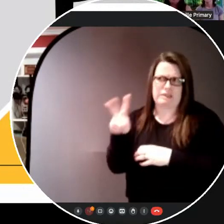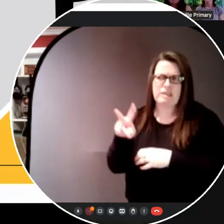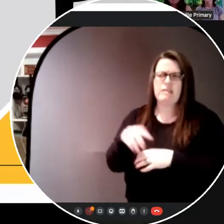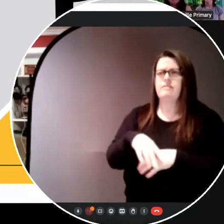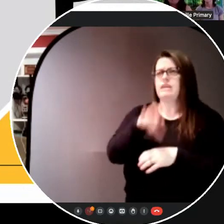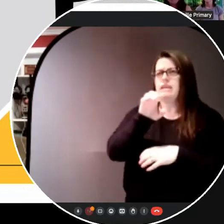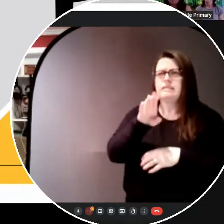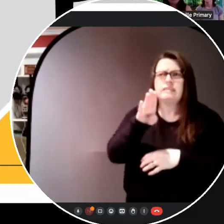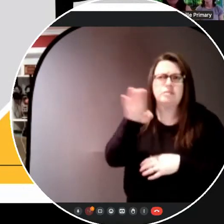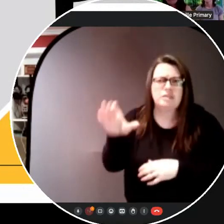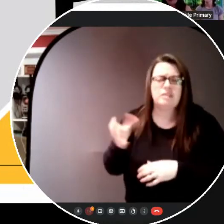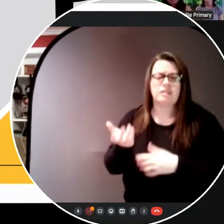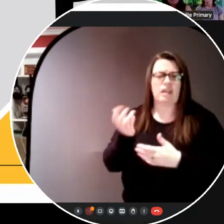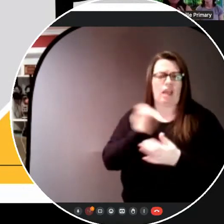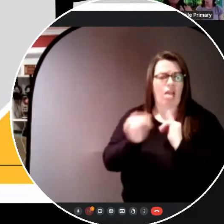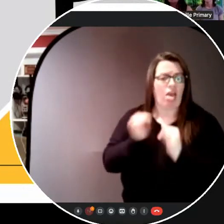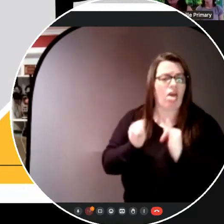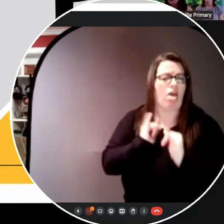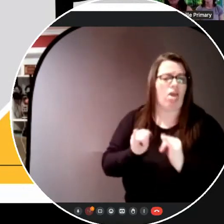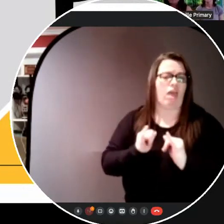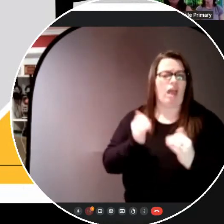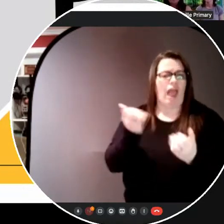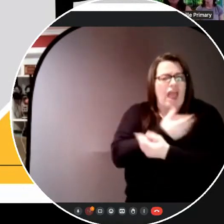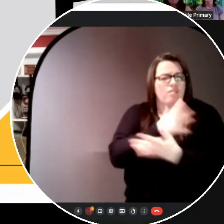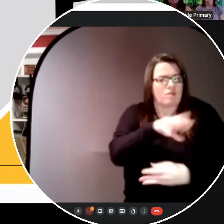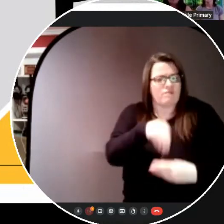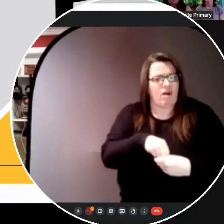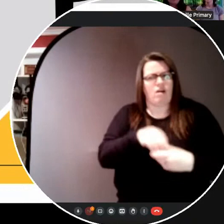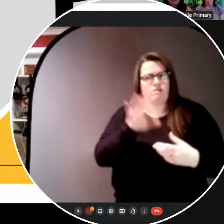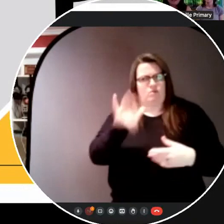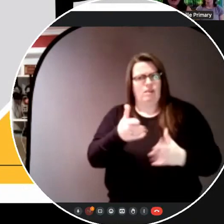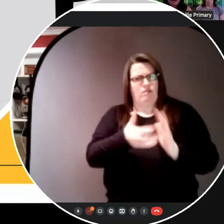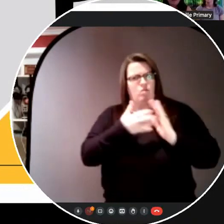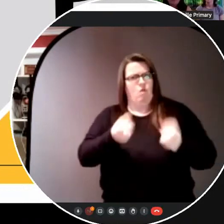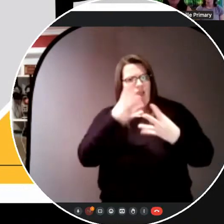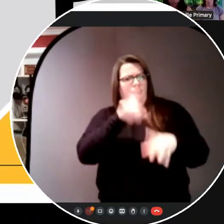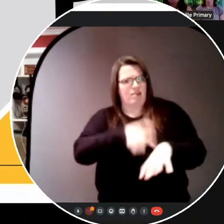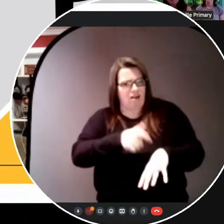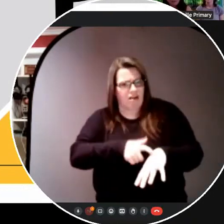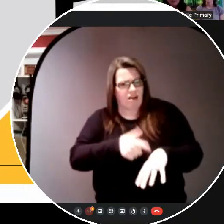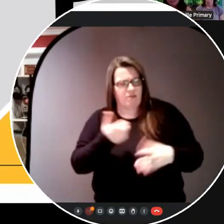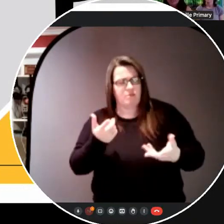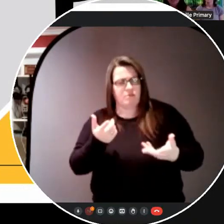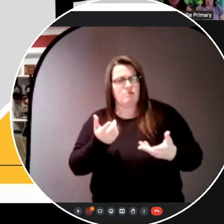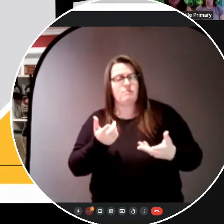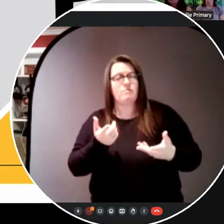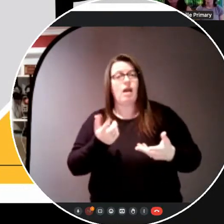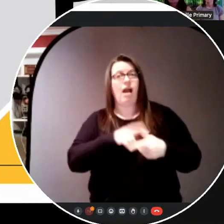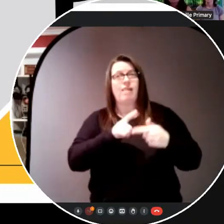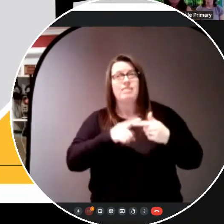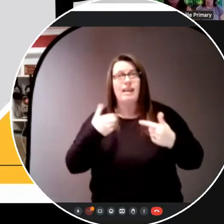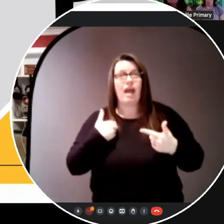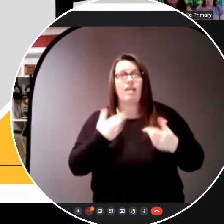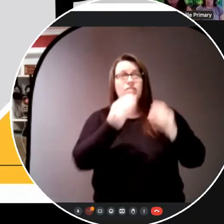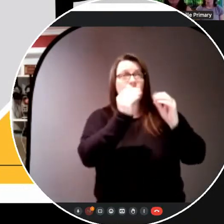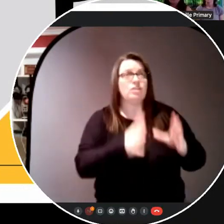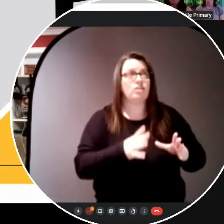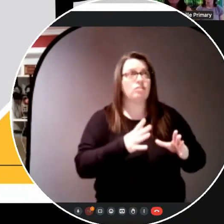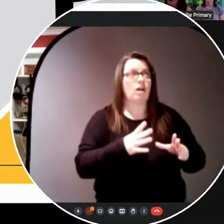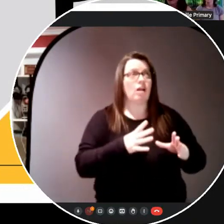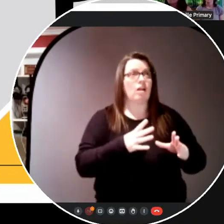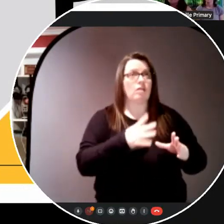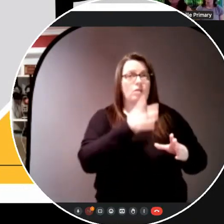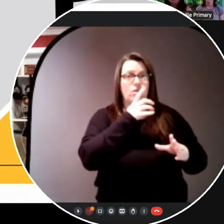CBC, and everyone's involved in that. It takes time. We then have the removal of teachers. We have 2 very